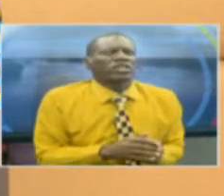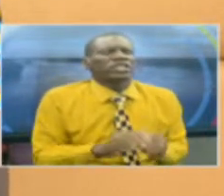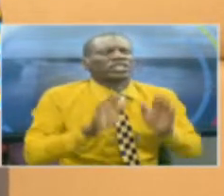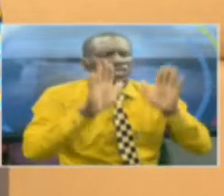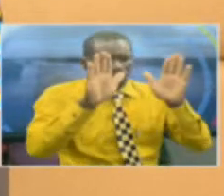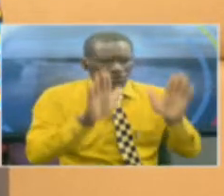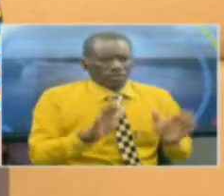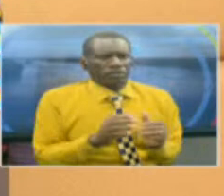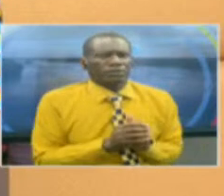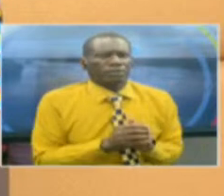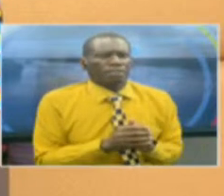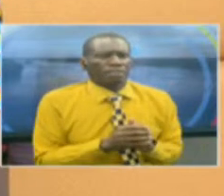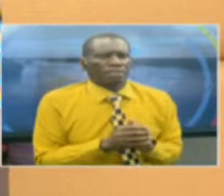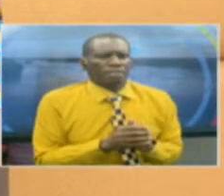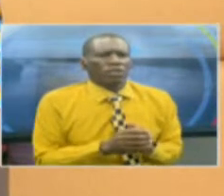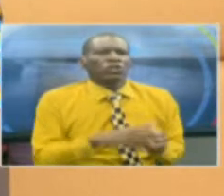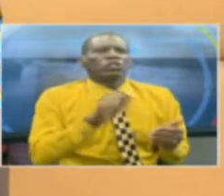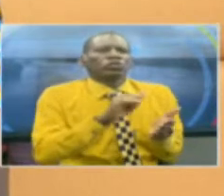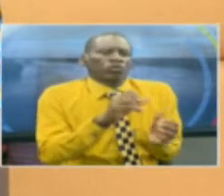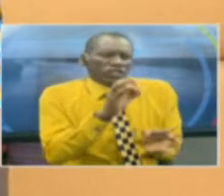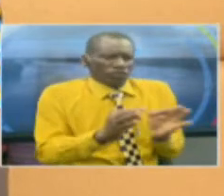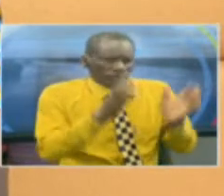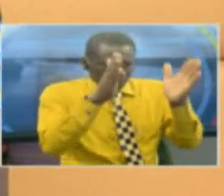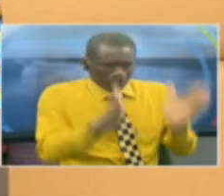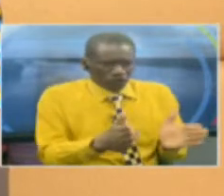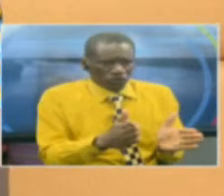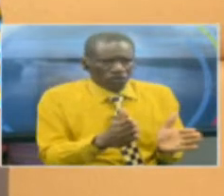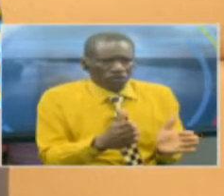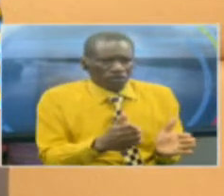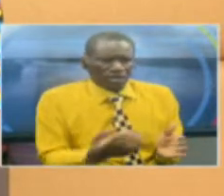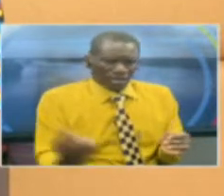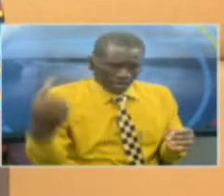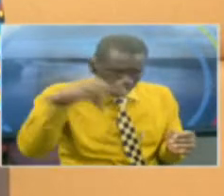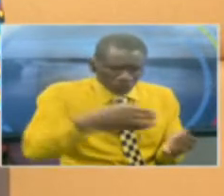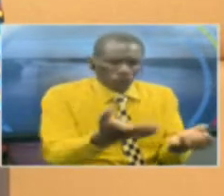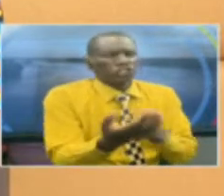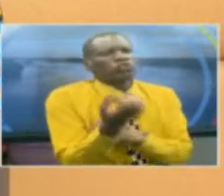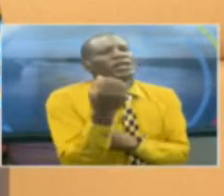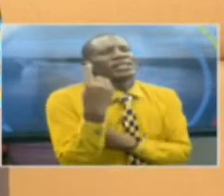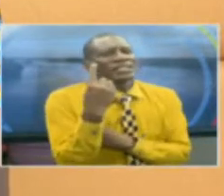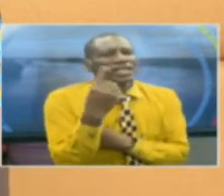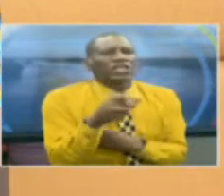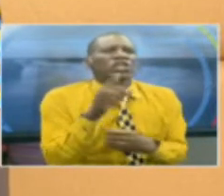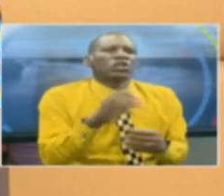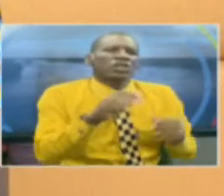useful. Okay, so that if a person can't see, then you need to understand, are you going to be